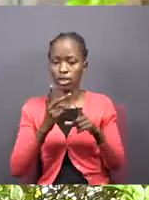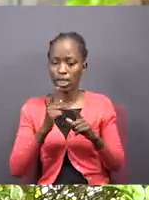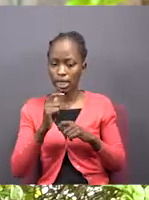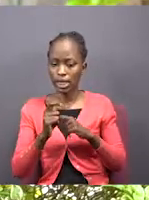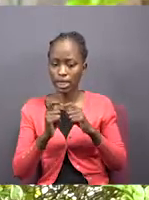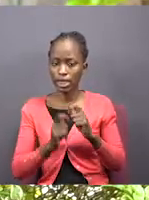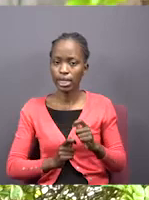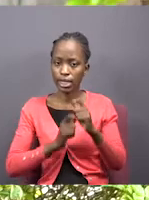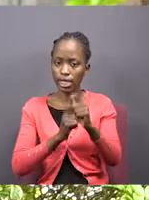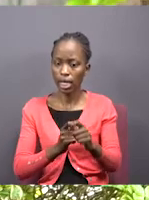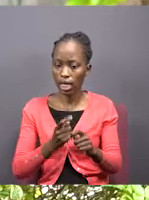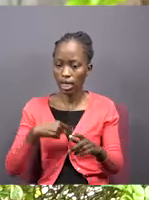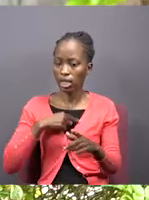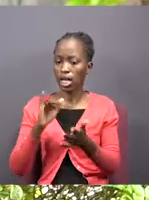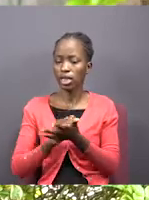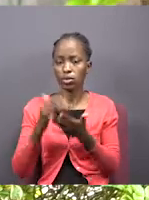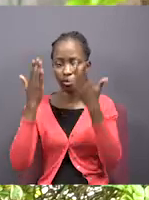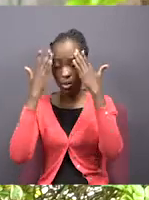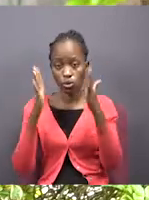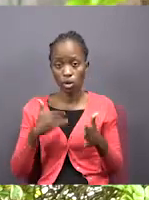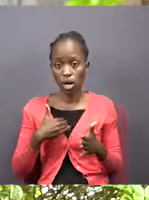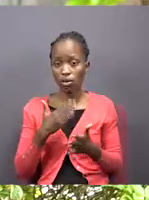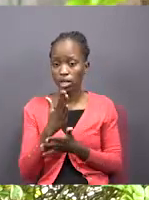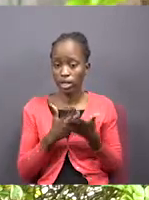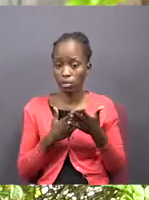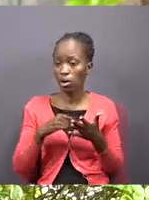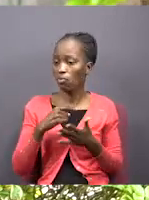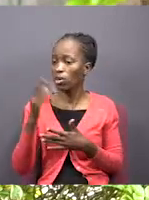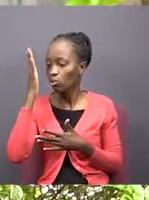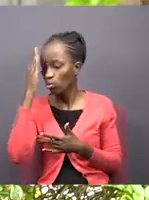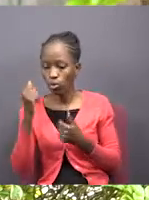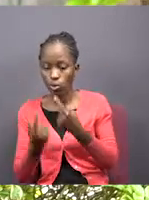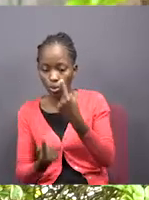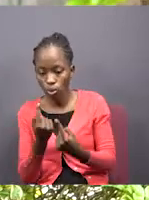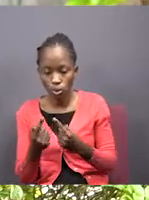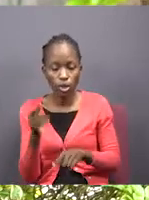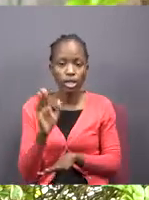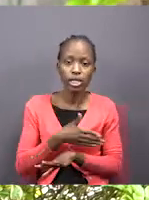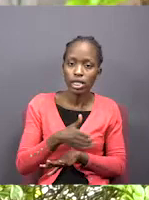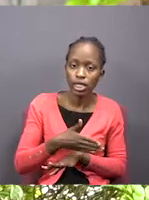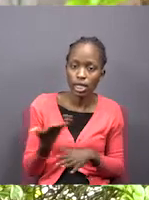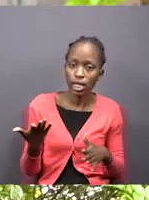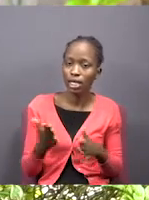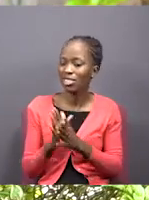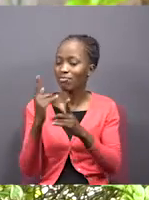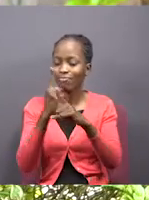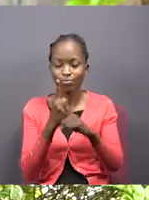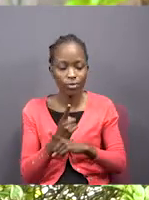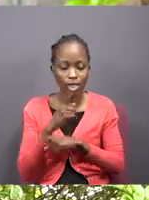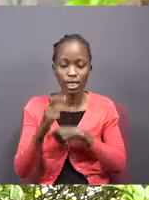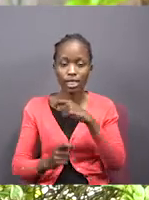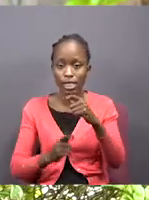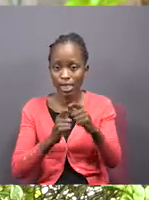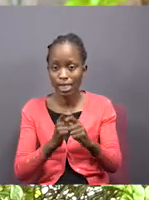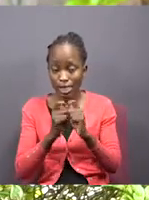even during this pandemic that we never knew we had. Some of us discovered we could cook, we could sing, and beadwork, and the